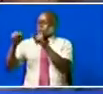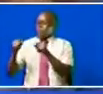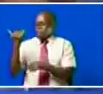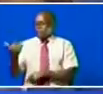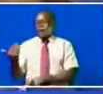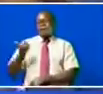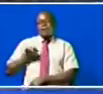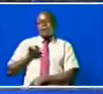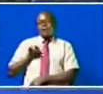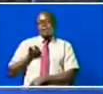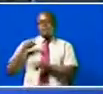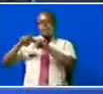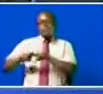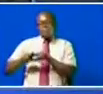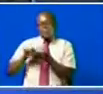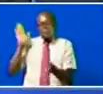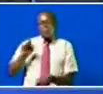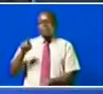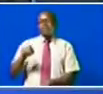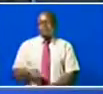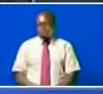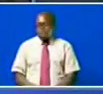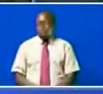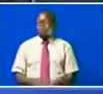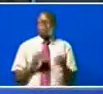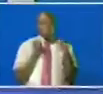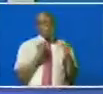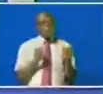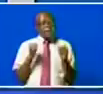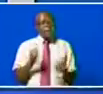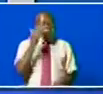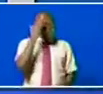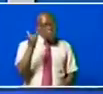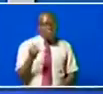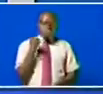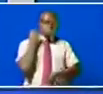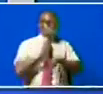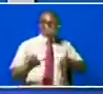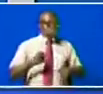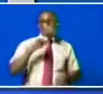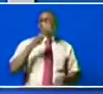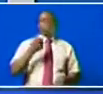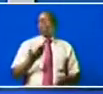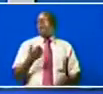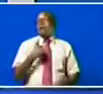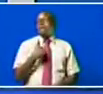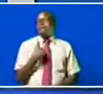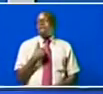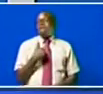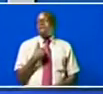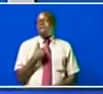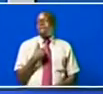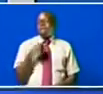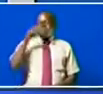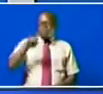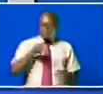who look up to you? It's tough because we all have these, you need to